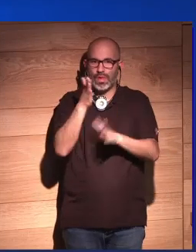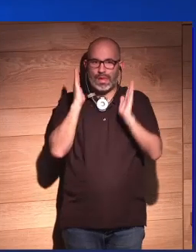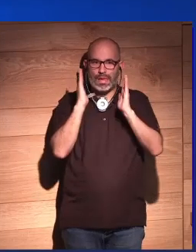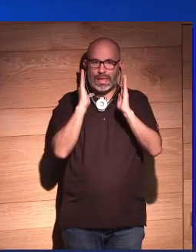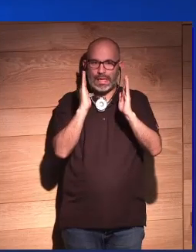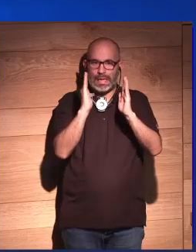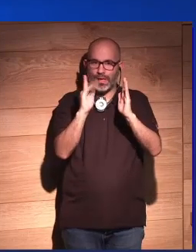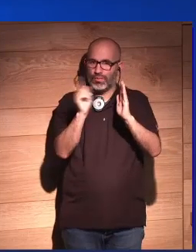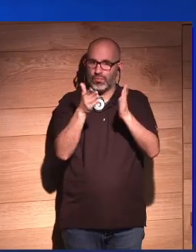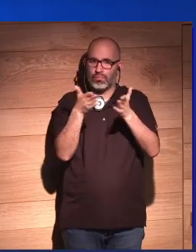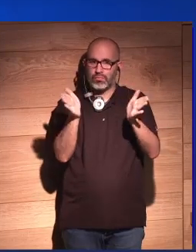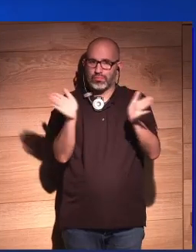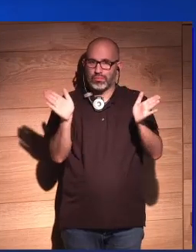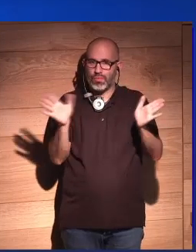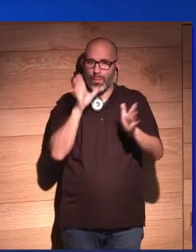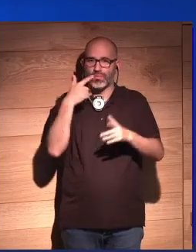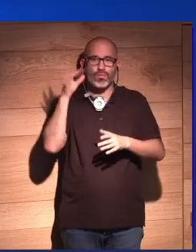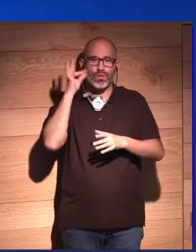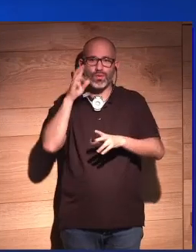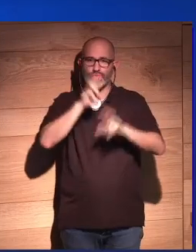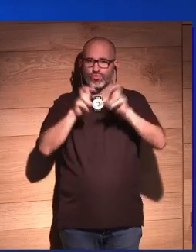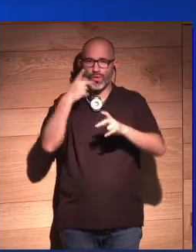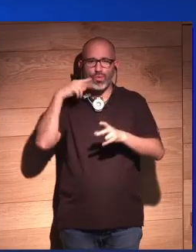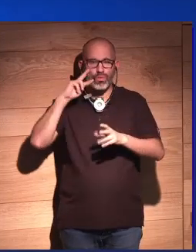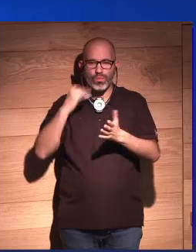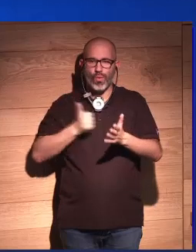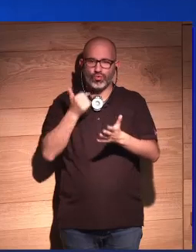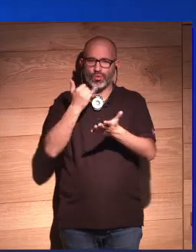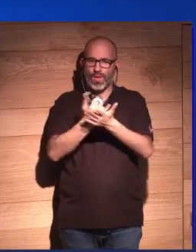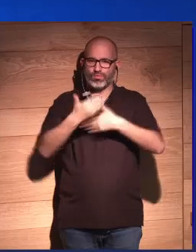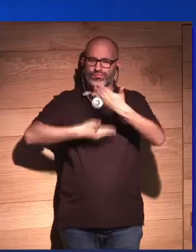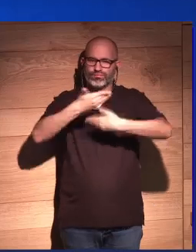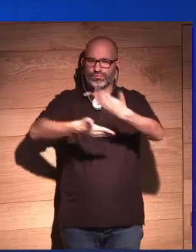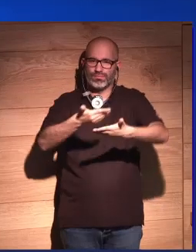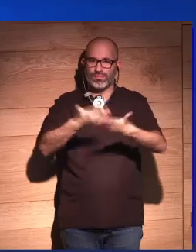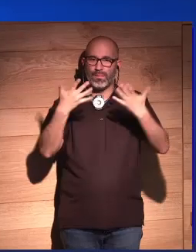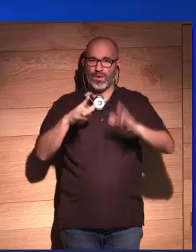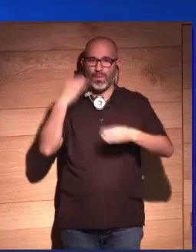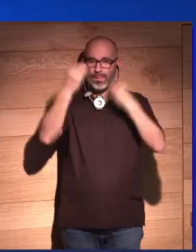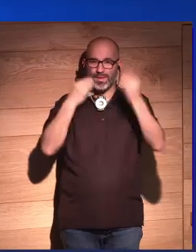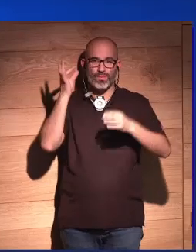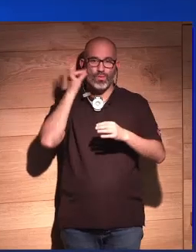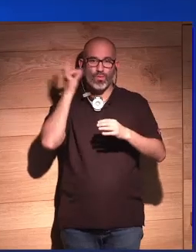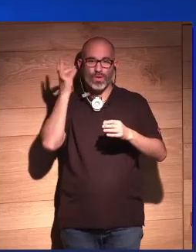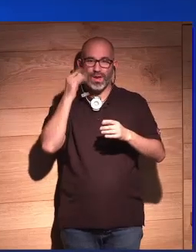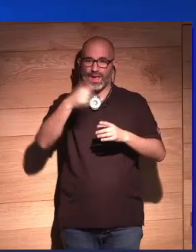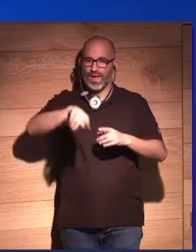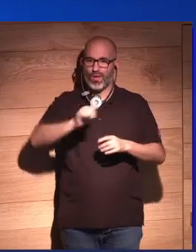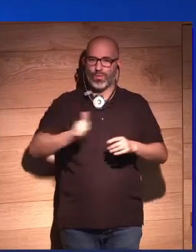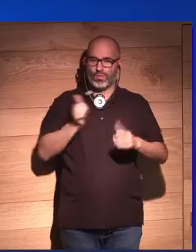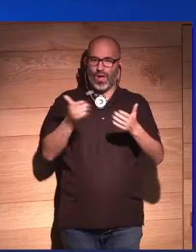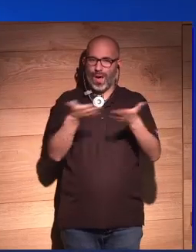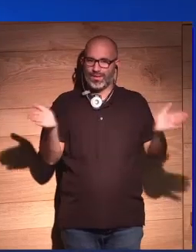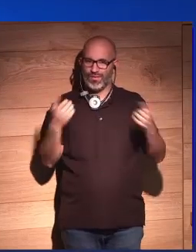However successful, there is I think women are very open to opportunities to